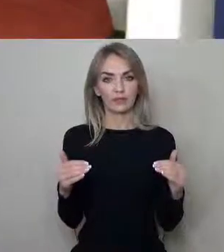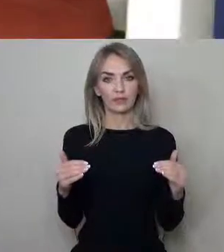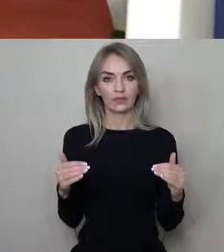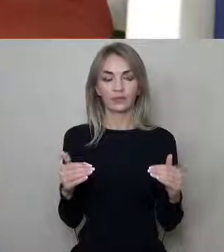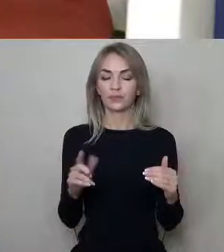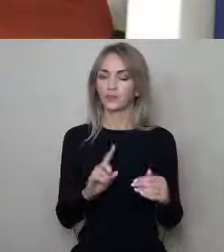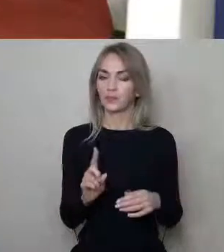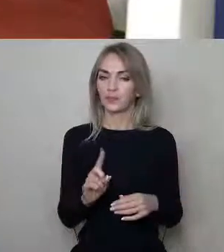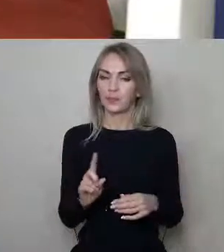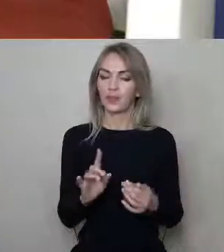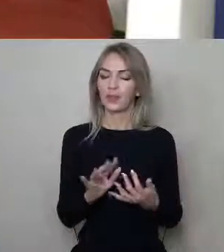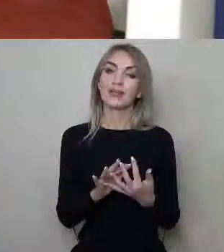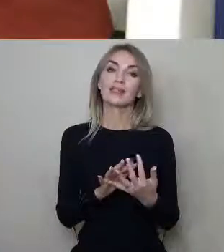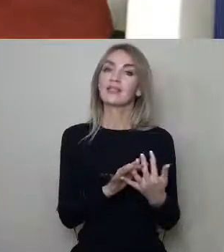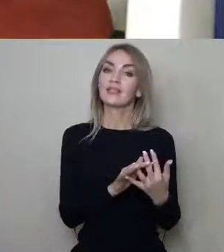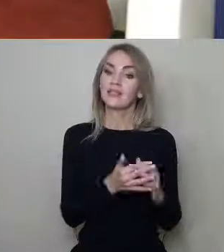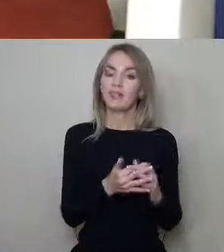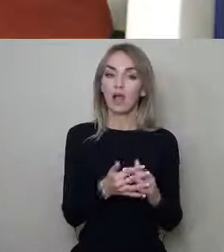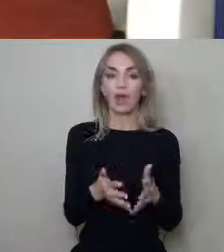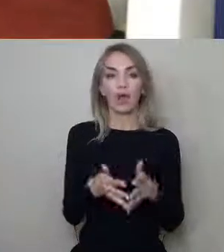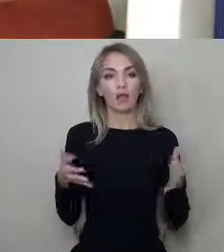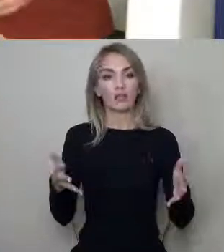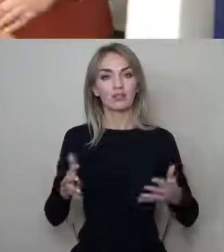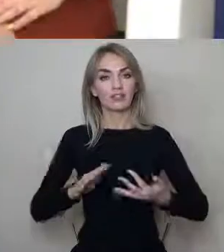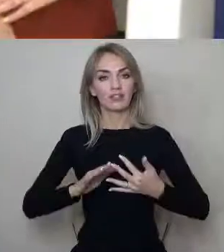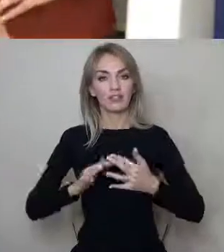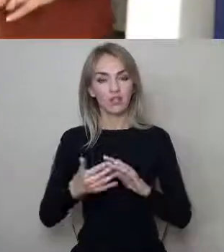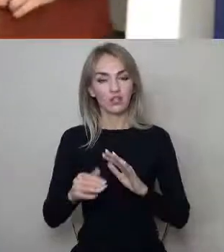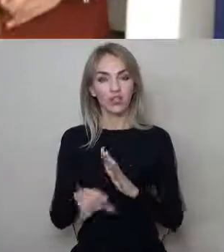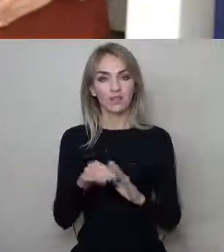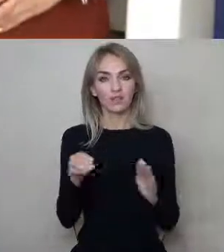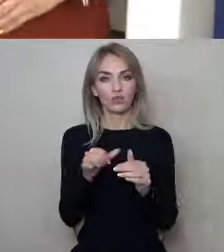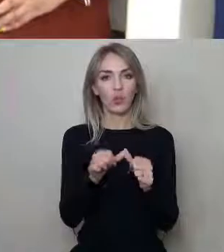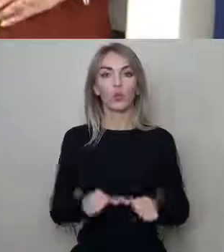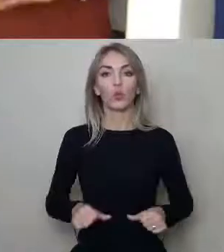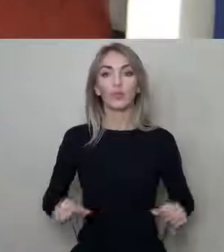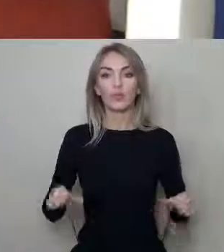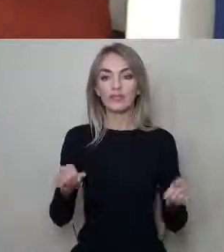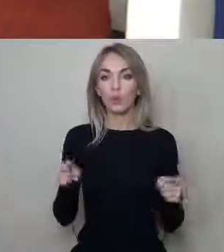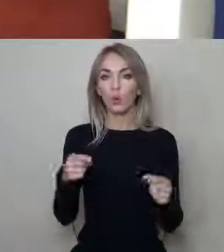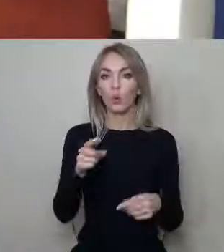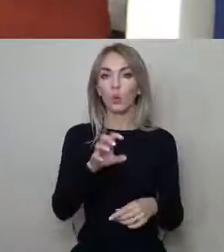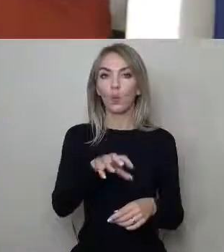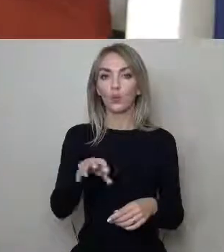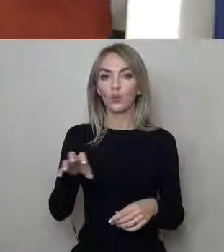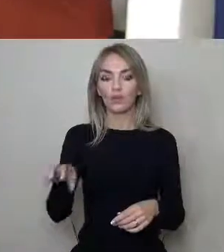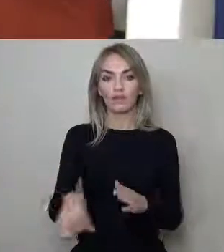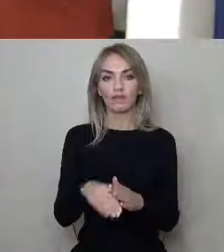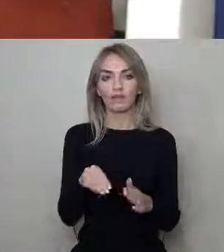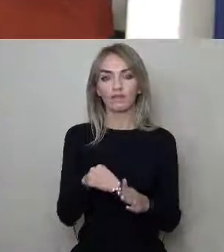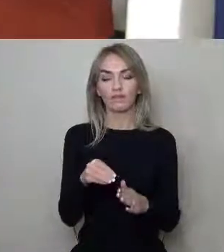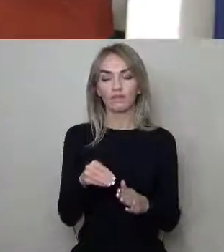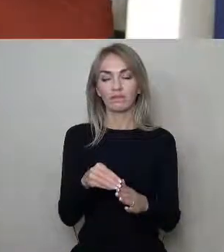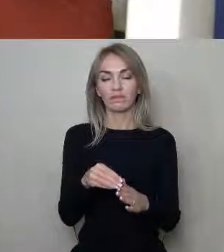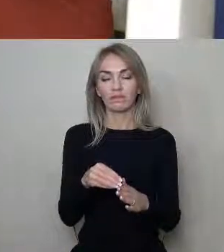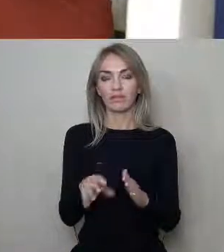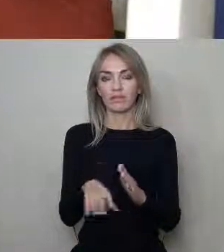the constituencies, that's an issue for all levels. No, village election commission sets